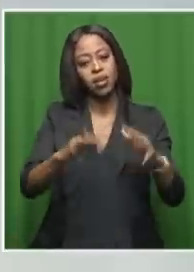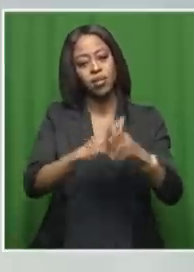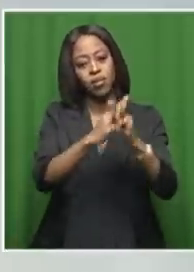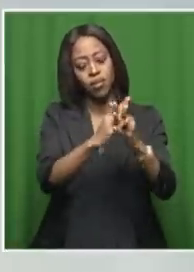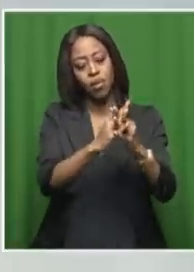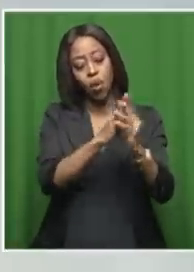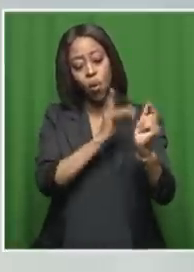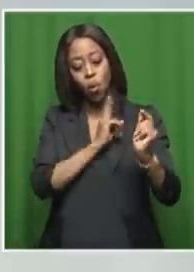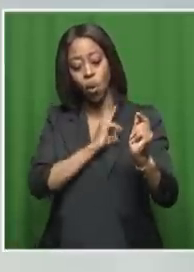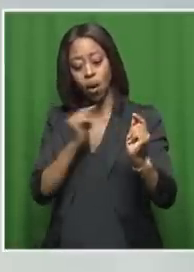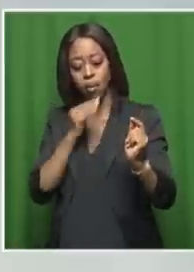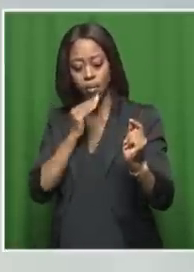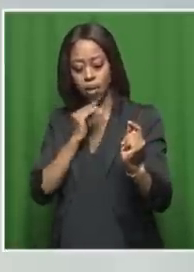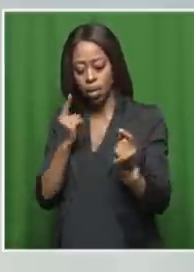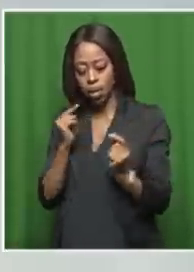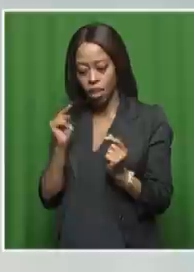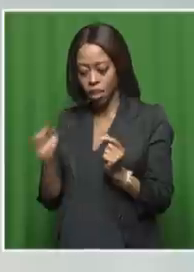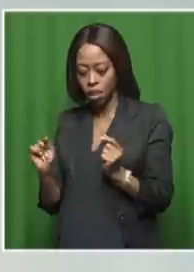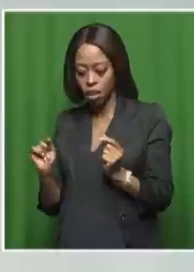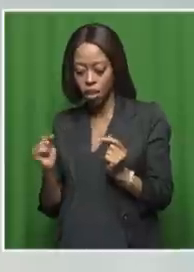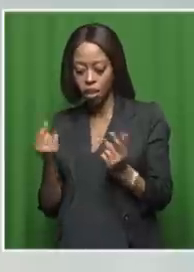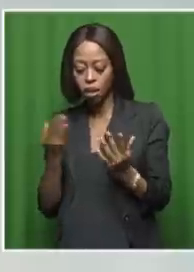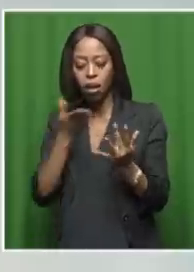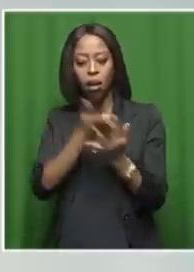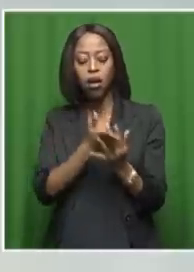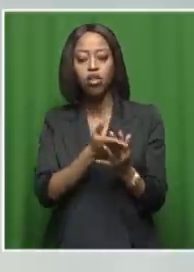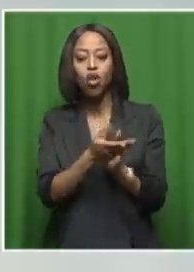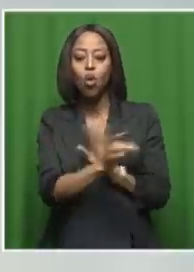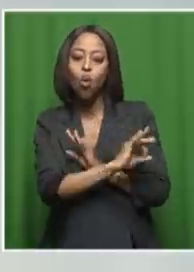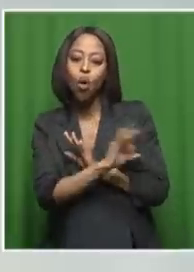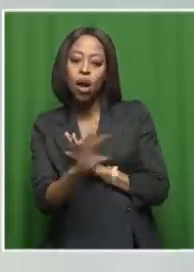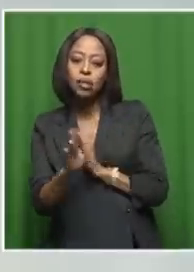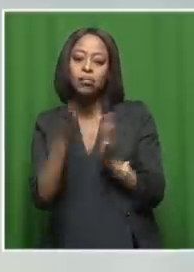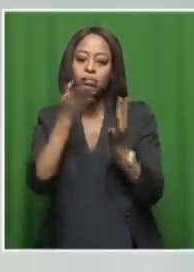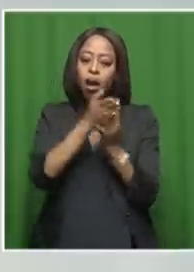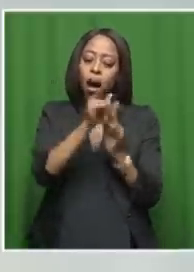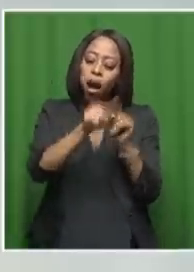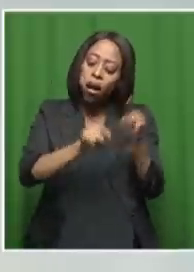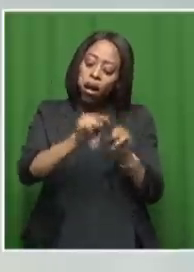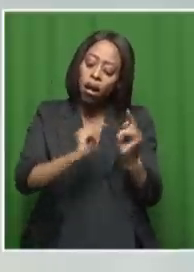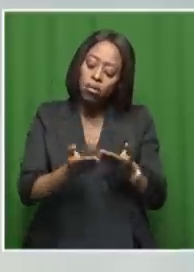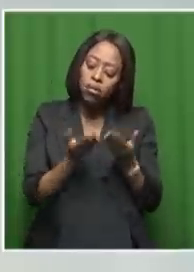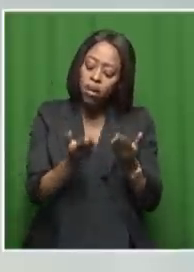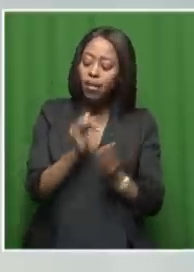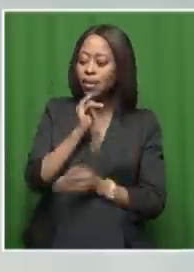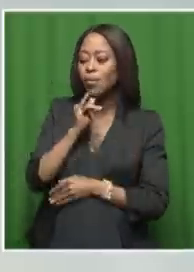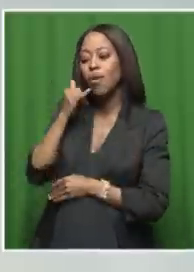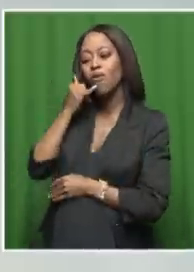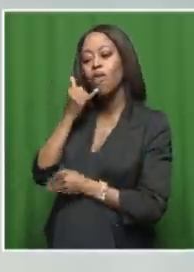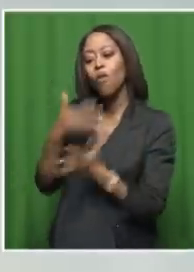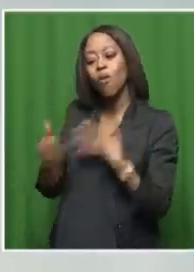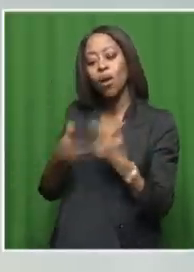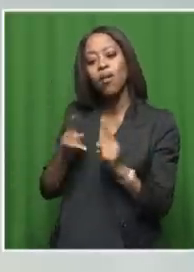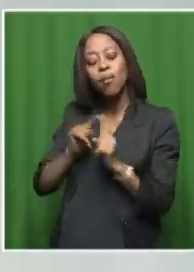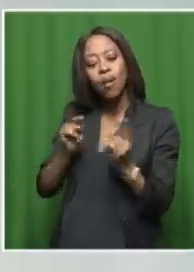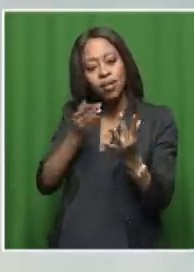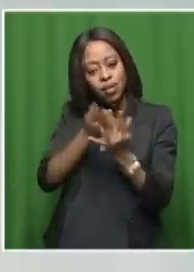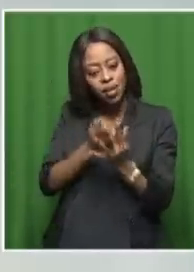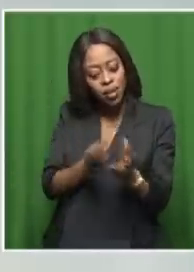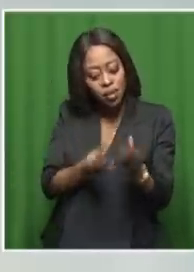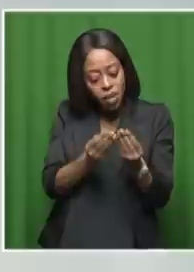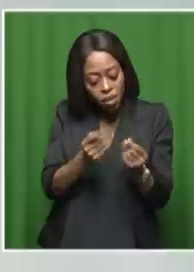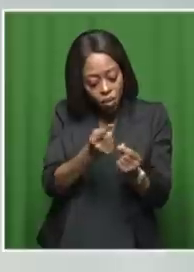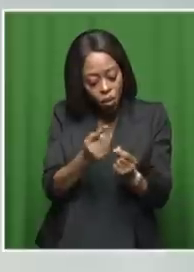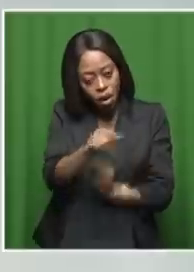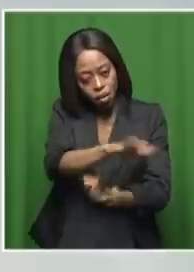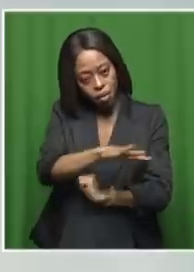so that there is an appreciation that they can click wherever that they can click, whether it's on their cell phone, but access the services that they can access. And when they